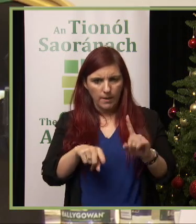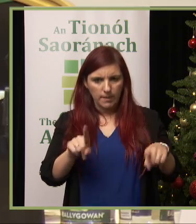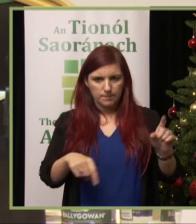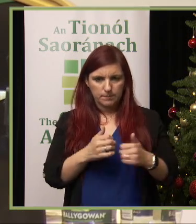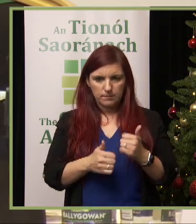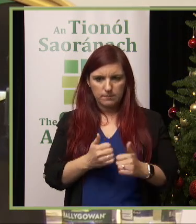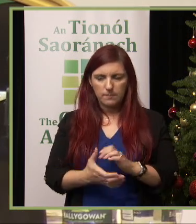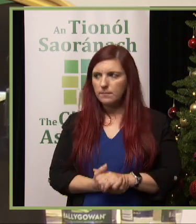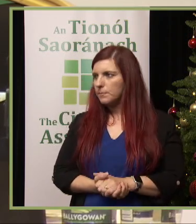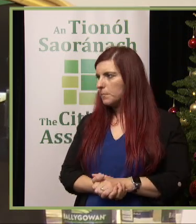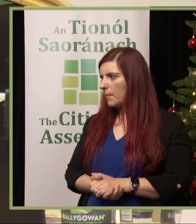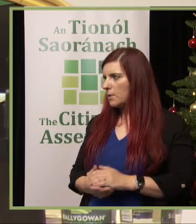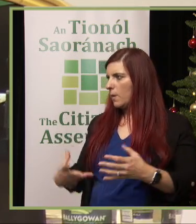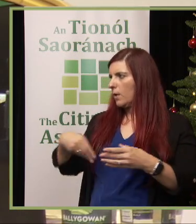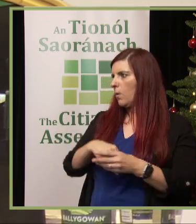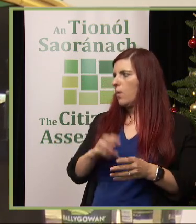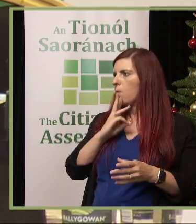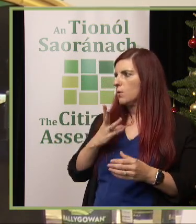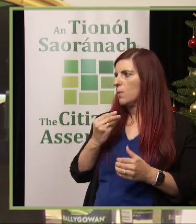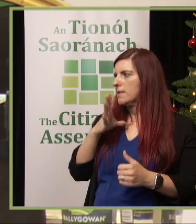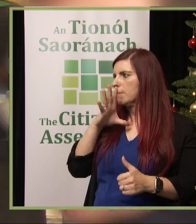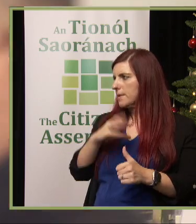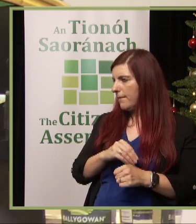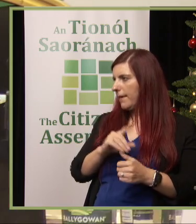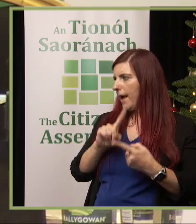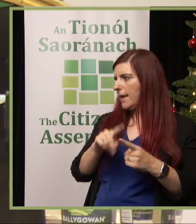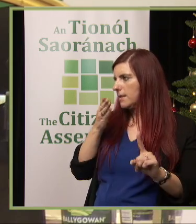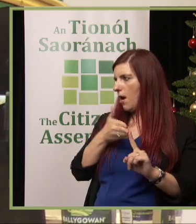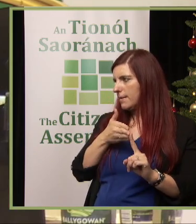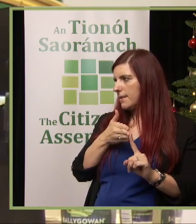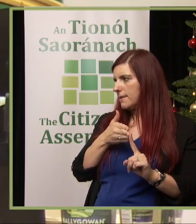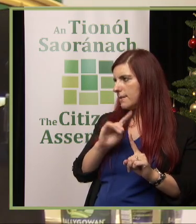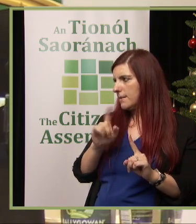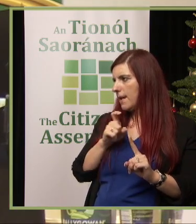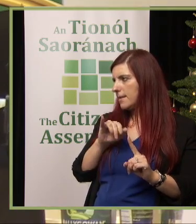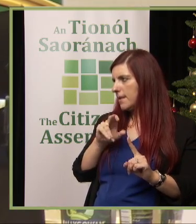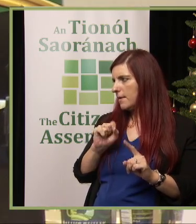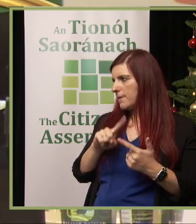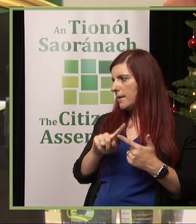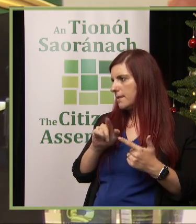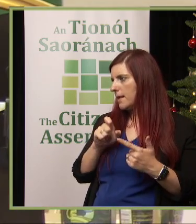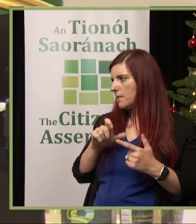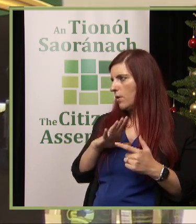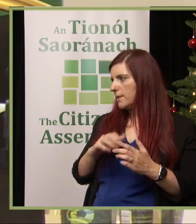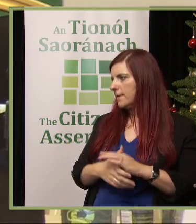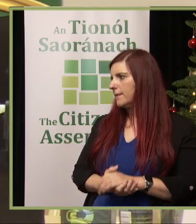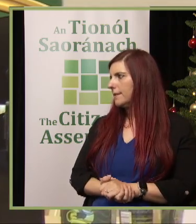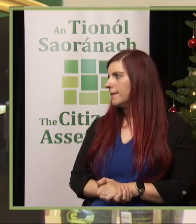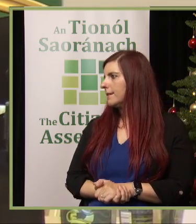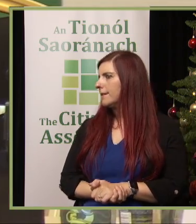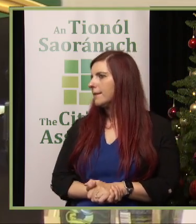Keith. So it's to include the wording with specific and targeted tax incentives and tax breaks. Okay?